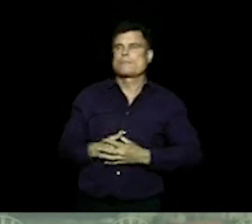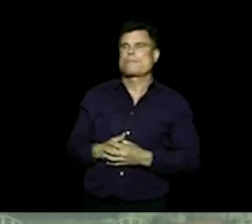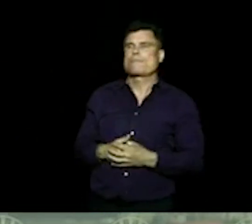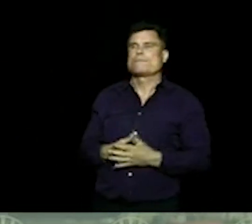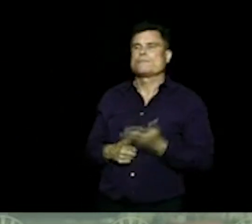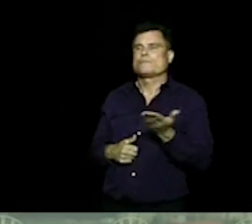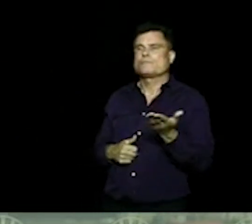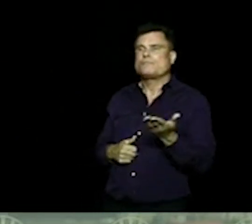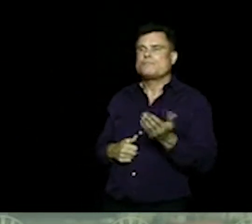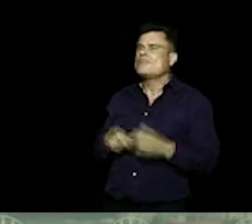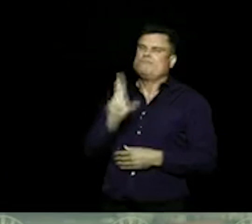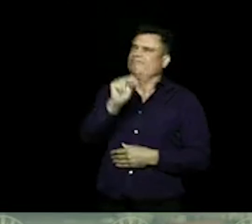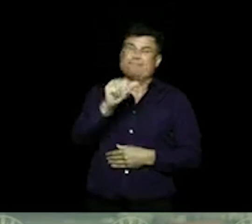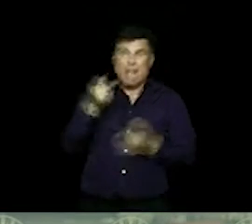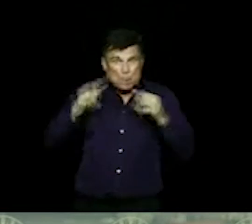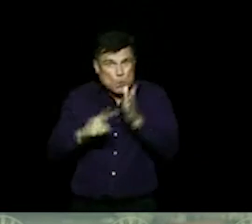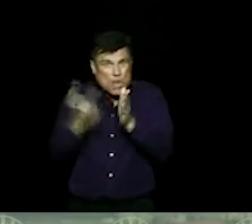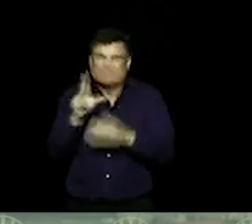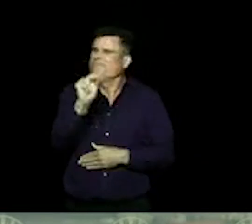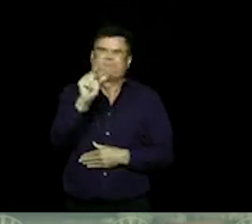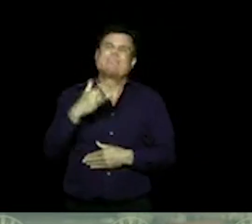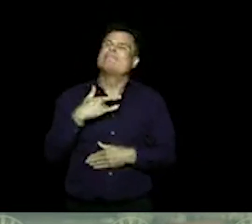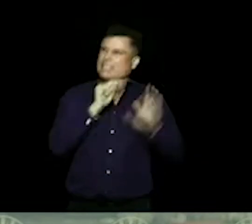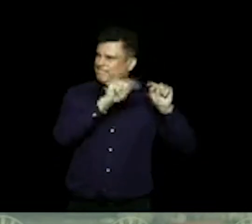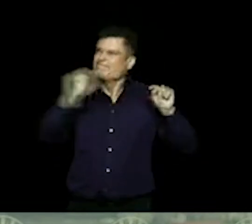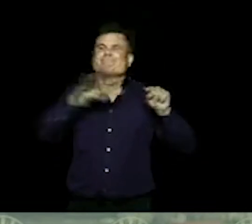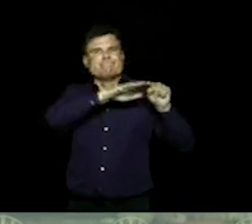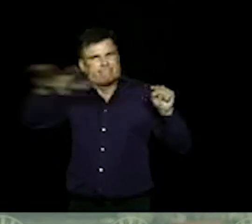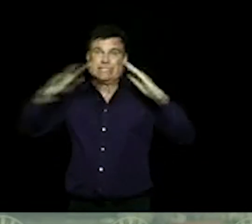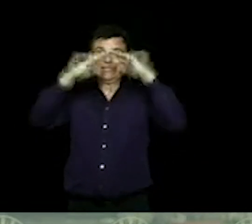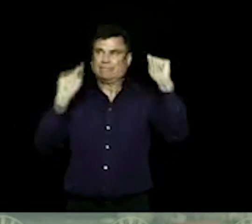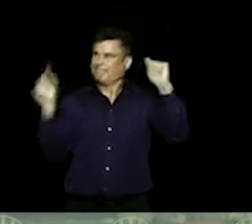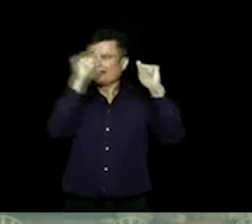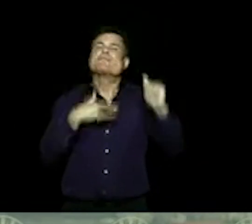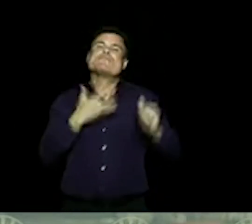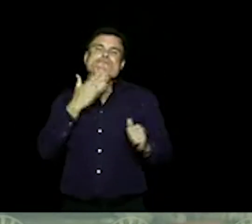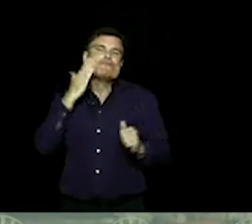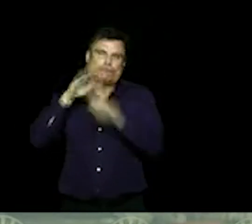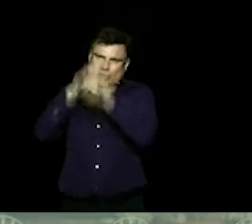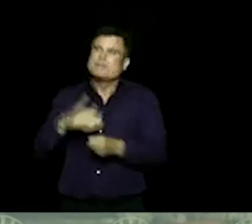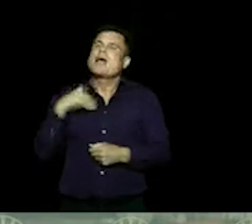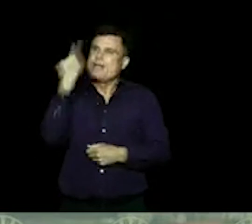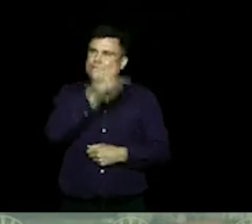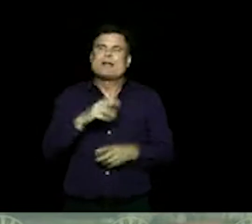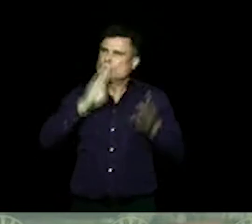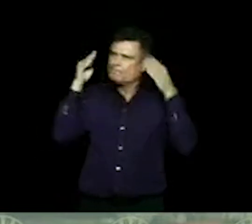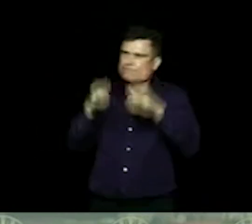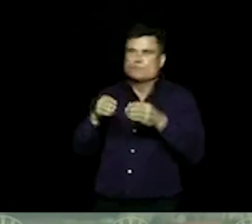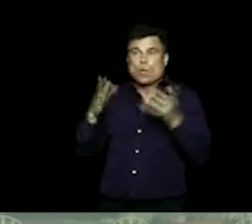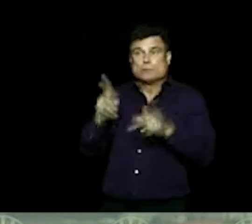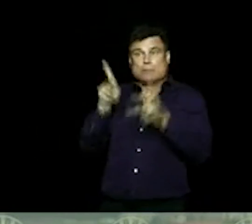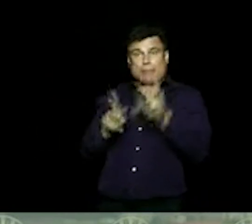to pursue in practices in healthcare, cultural safety and humility. Absolutely there is. And I have,